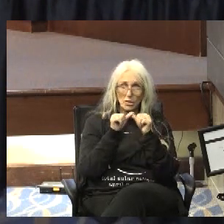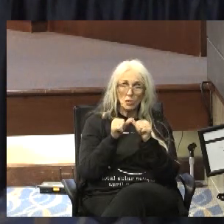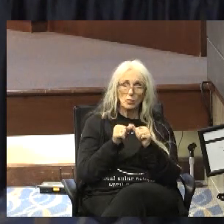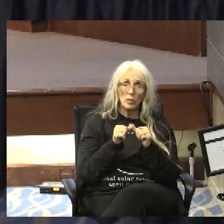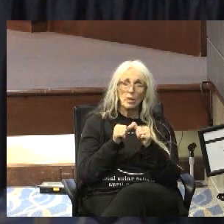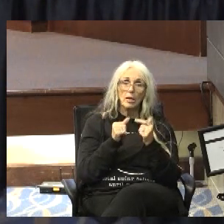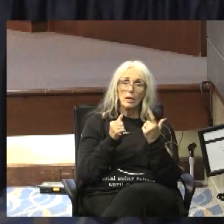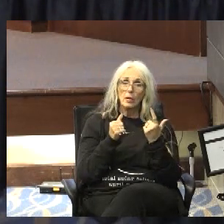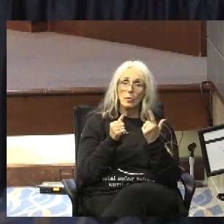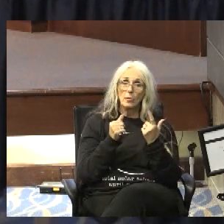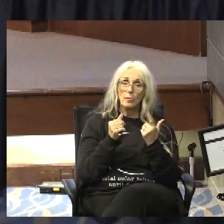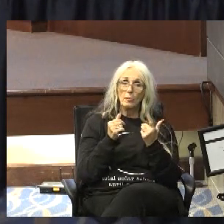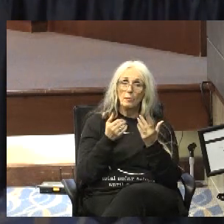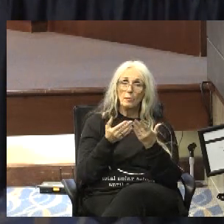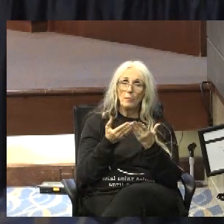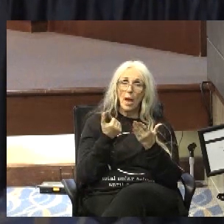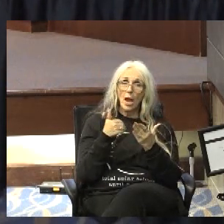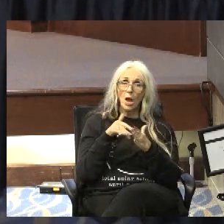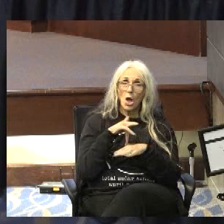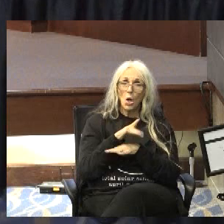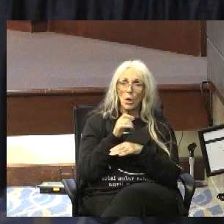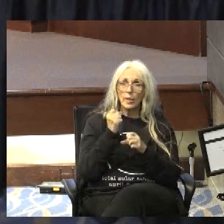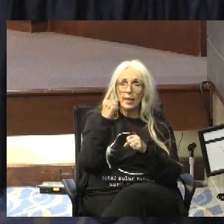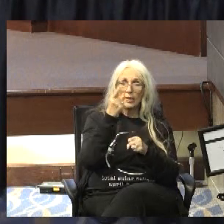the end of the year, early next year.